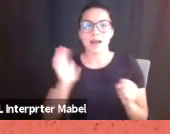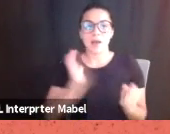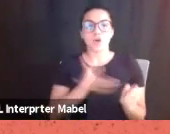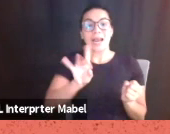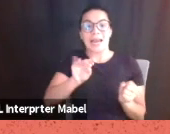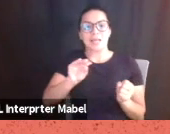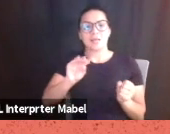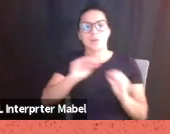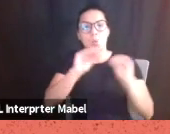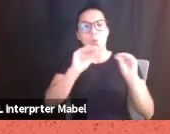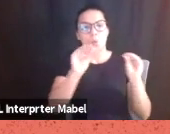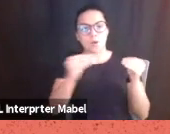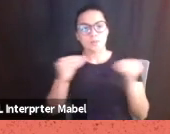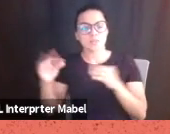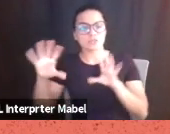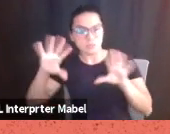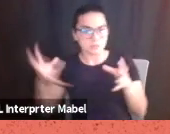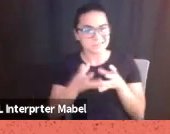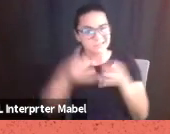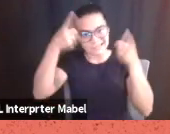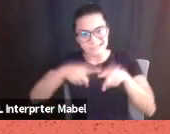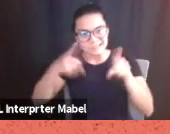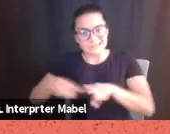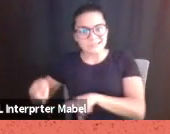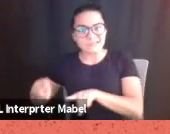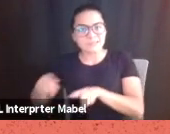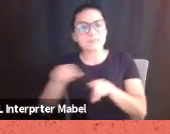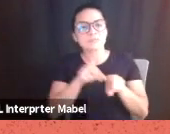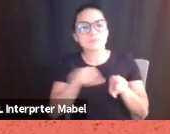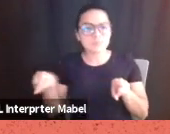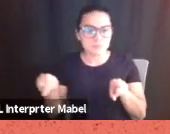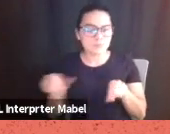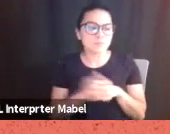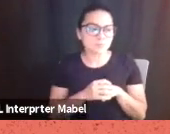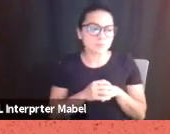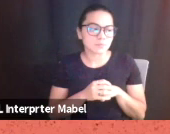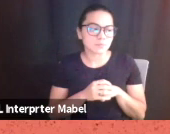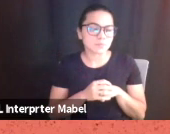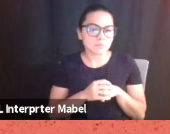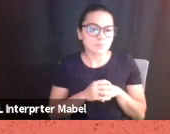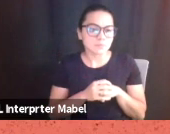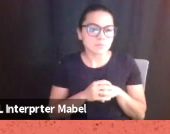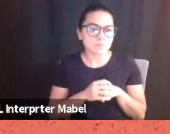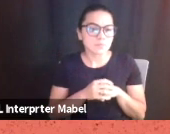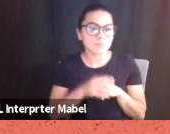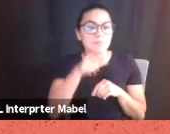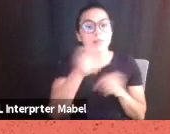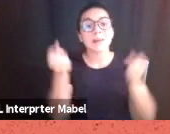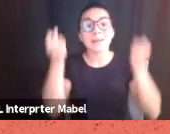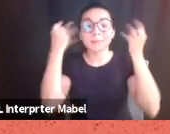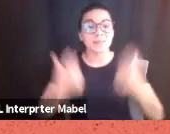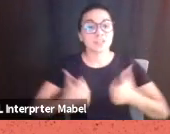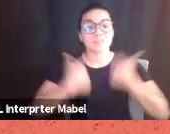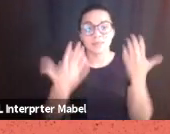developed in consultation with their bases as well. So many survivors choose not